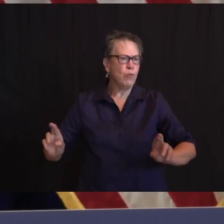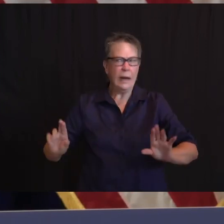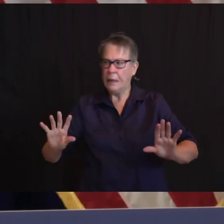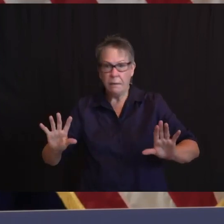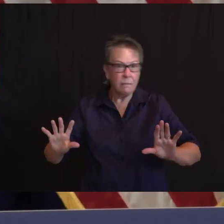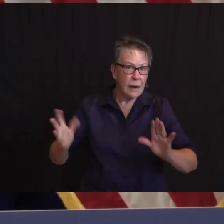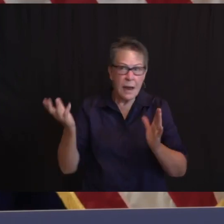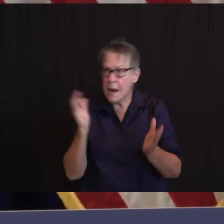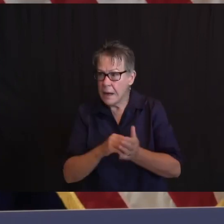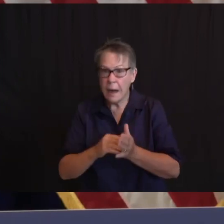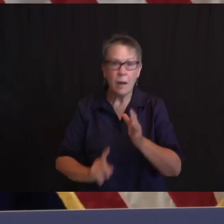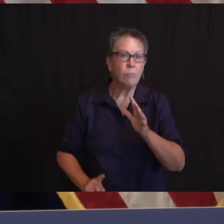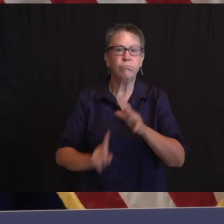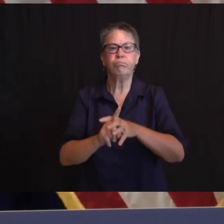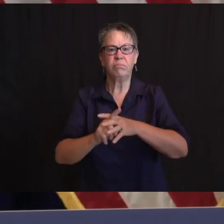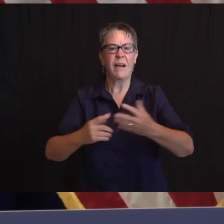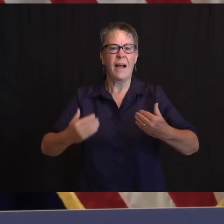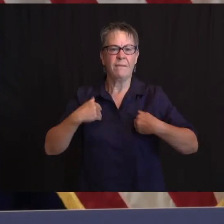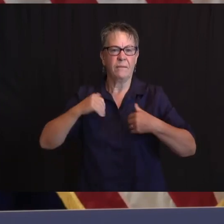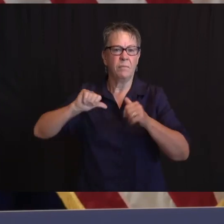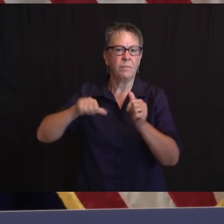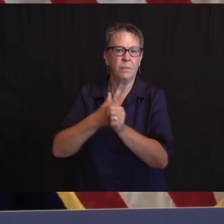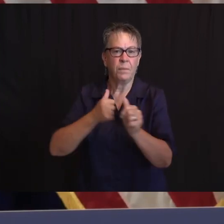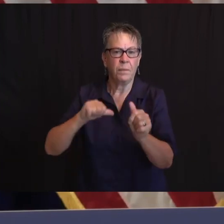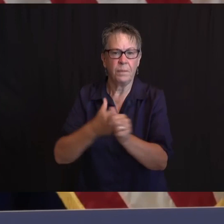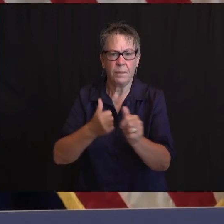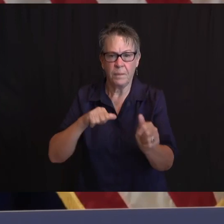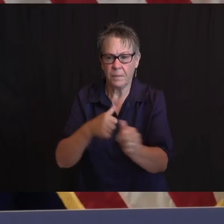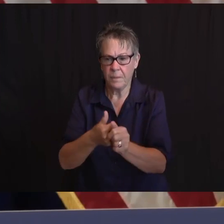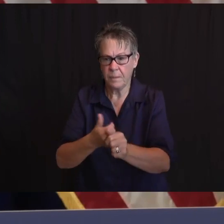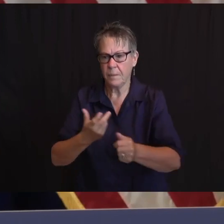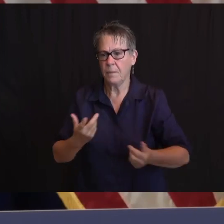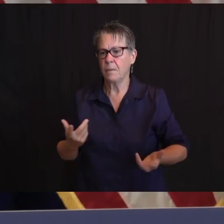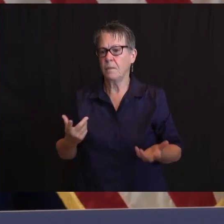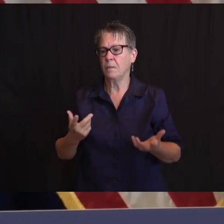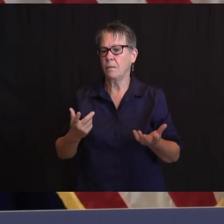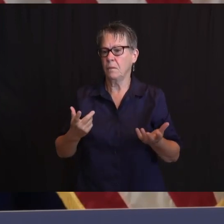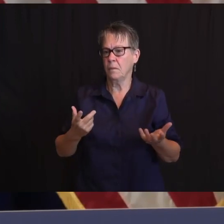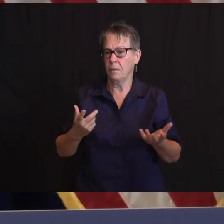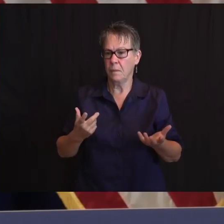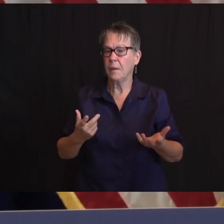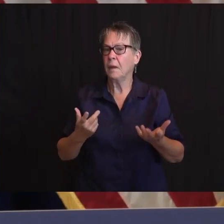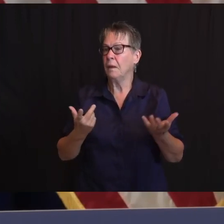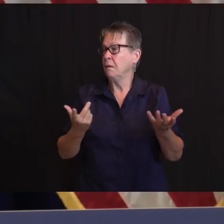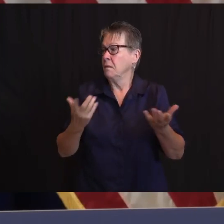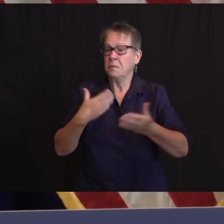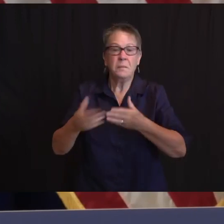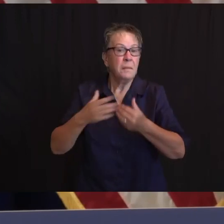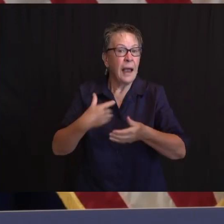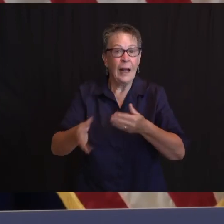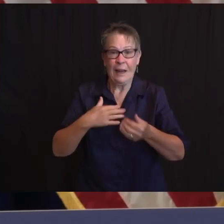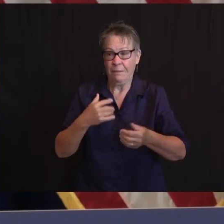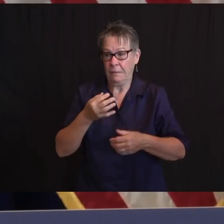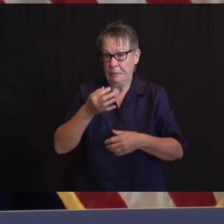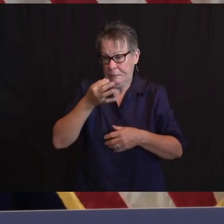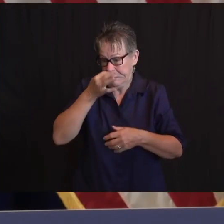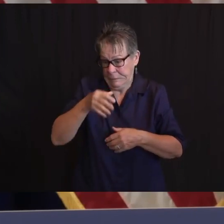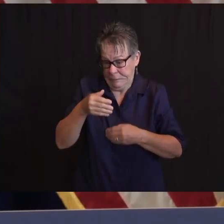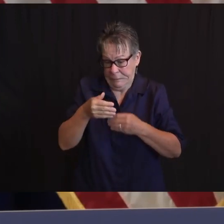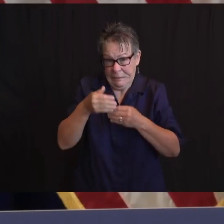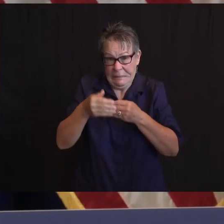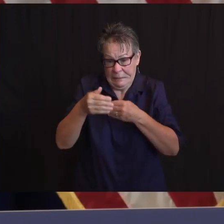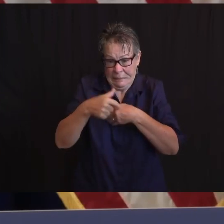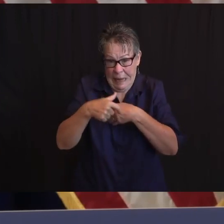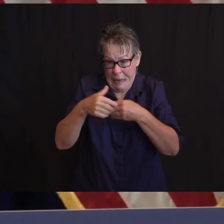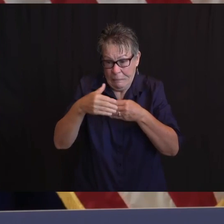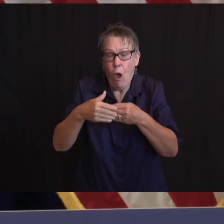foreseeable future. We will be prepared for the next time around. We have long stockpiled commodities and equipment, and the lessons we've learned from the past